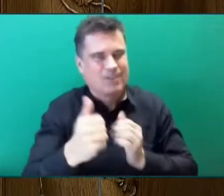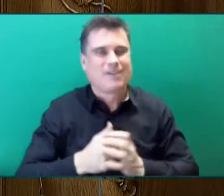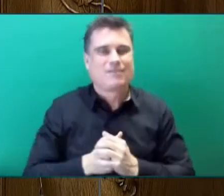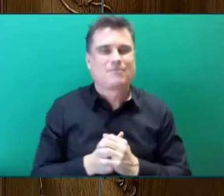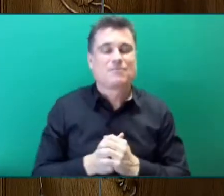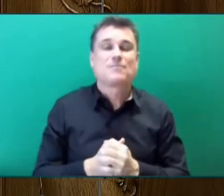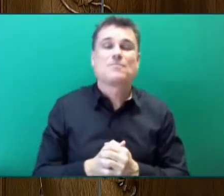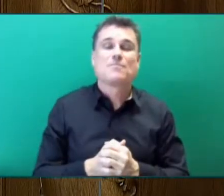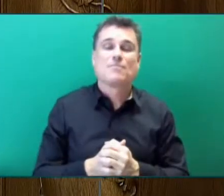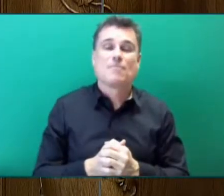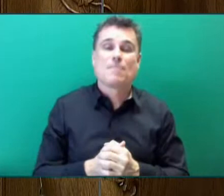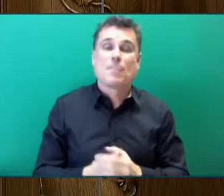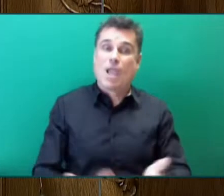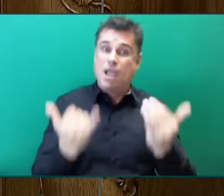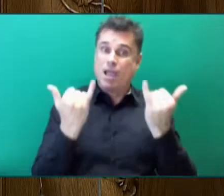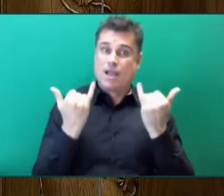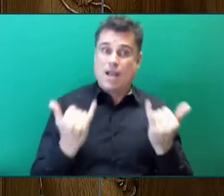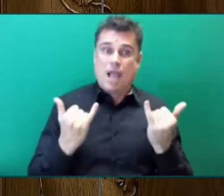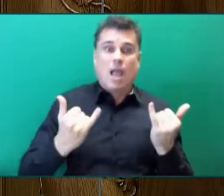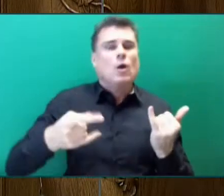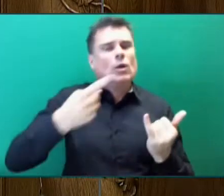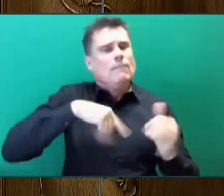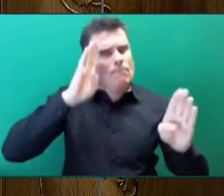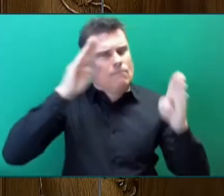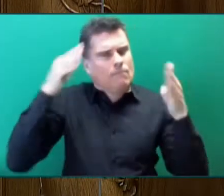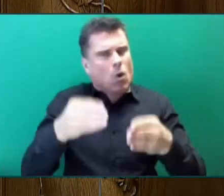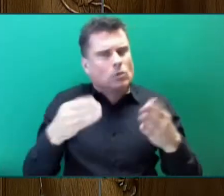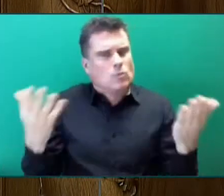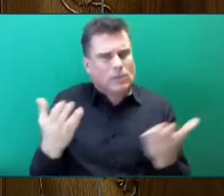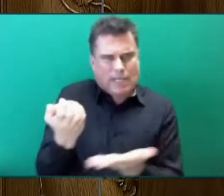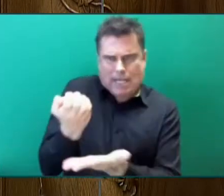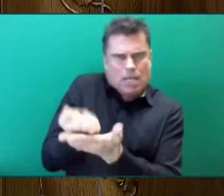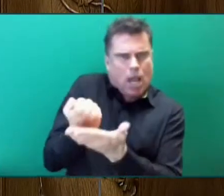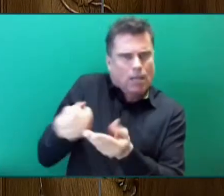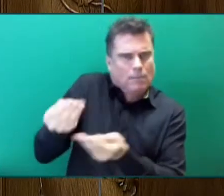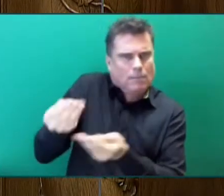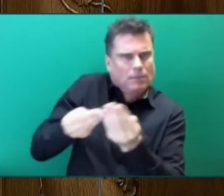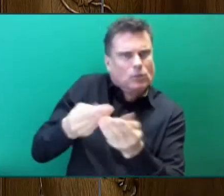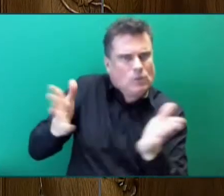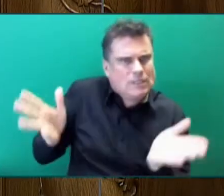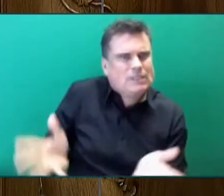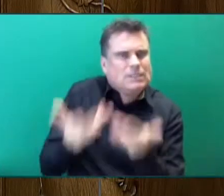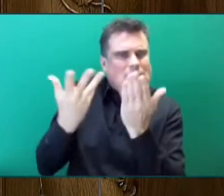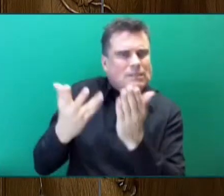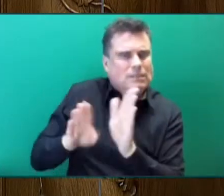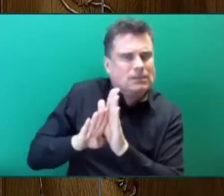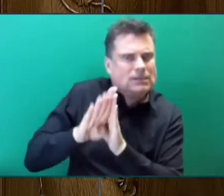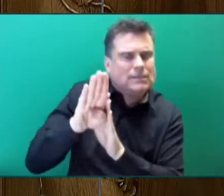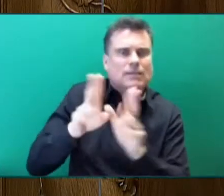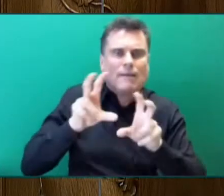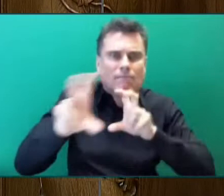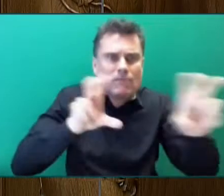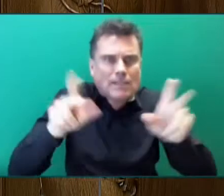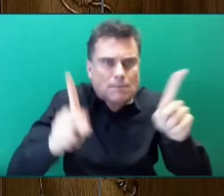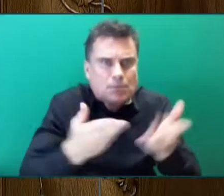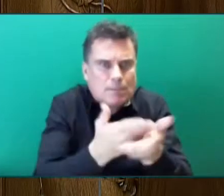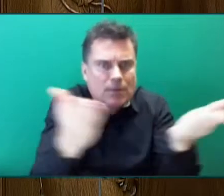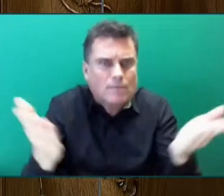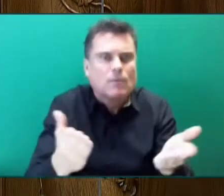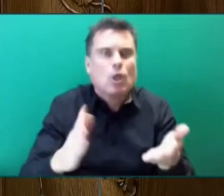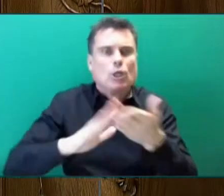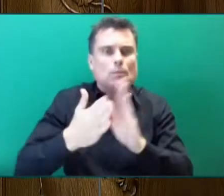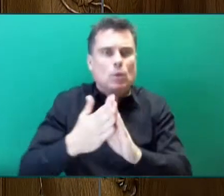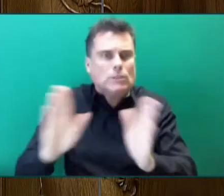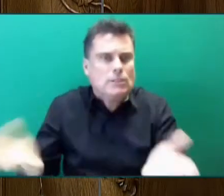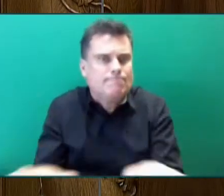investing in people, strengthening communities, and supporting jobs and growth in a clean energy future, we can build a recovery for